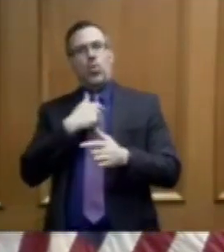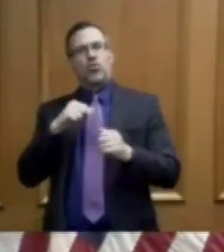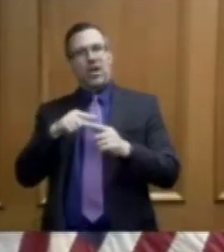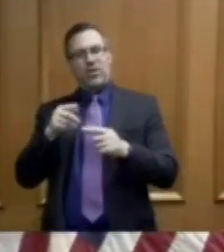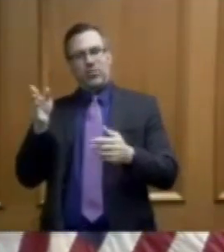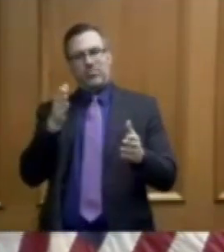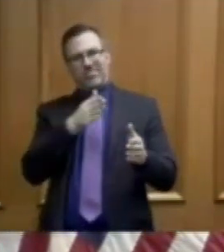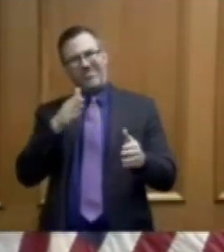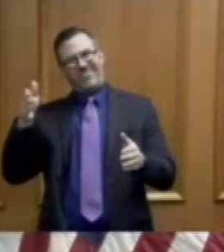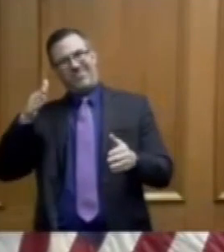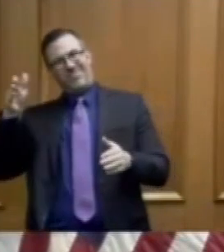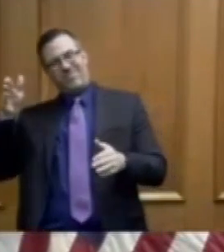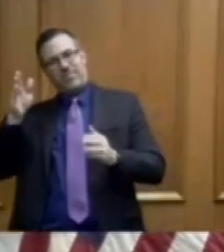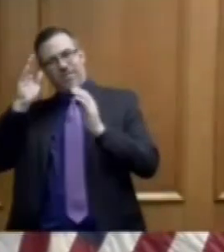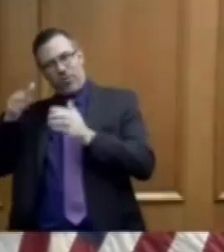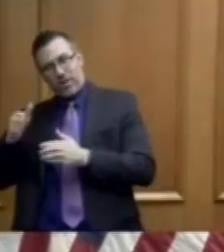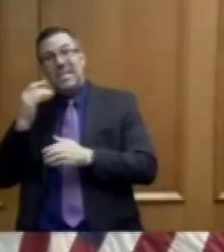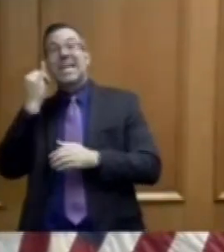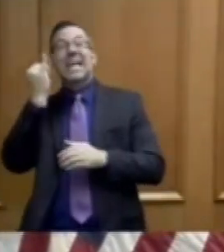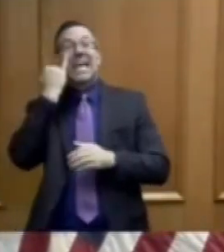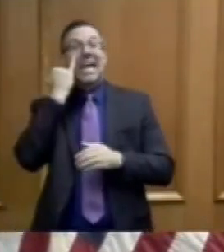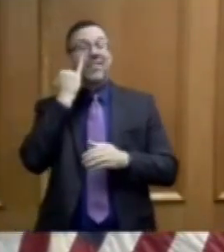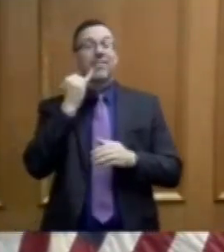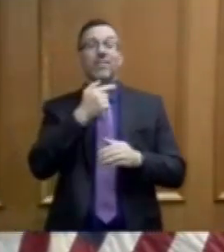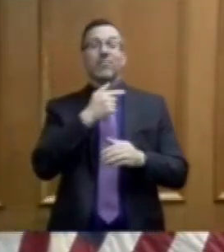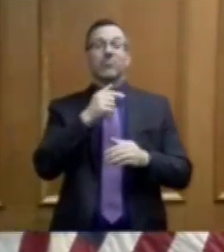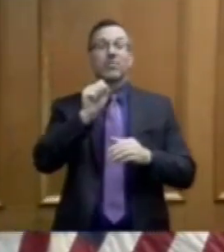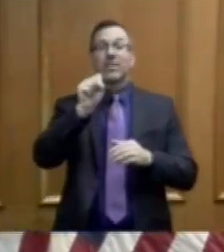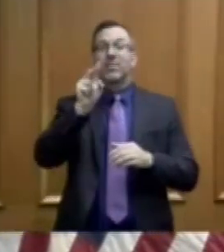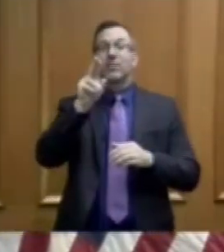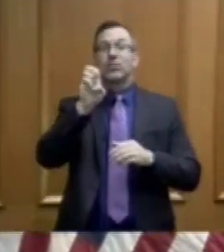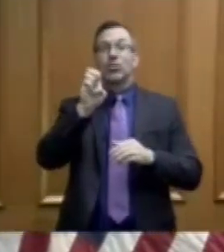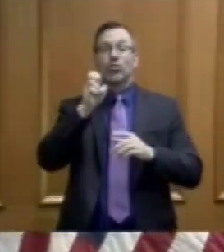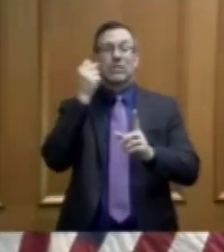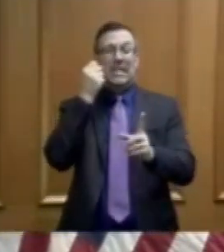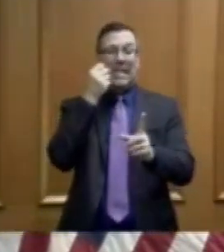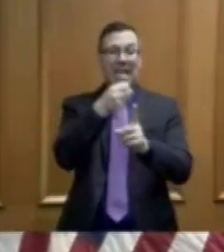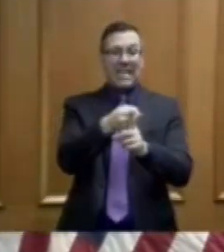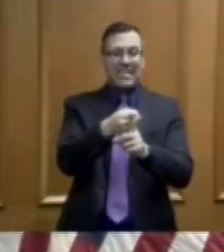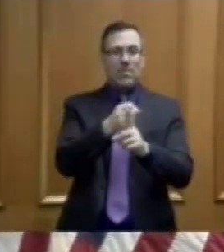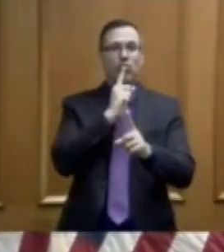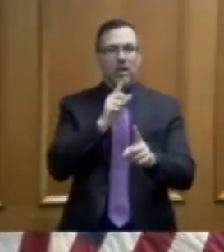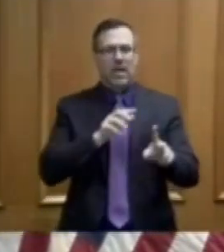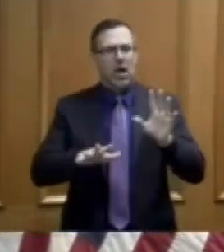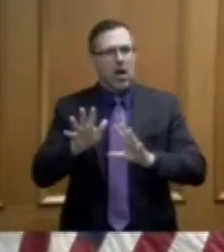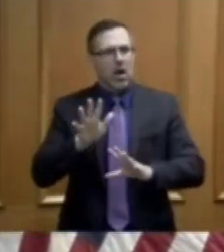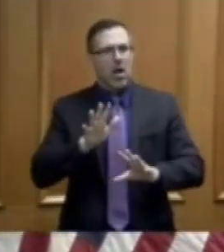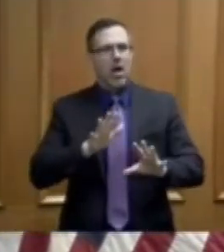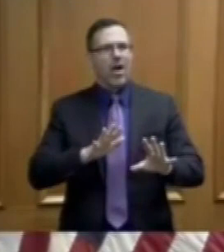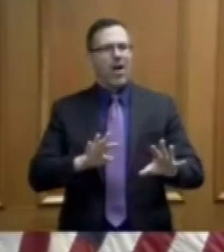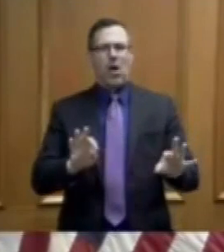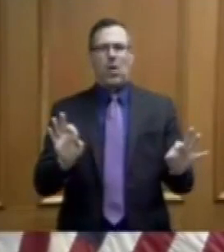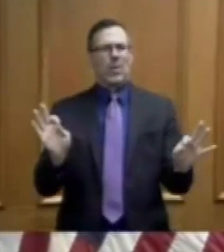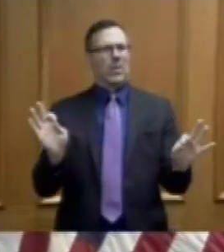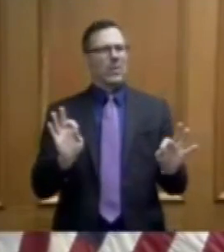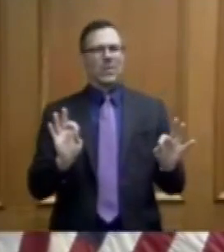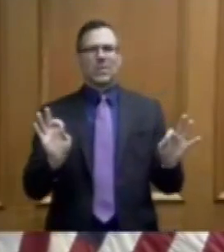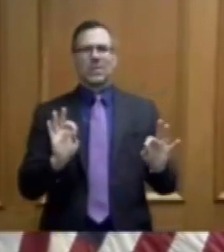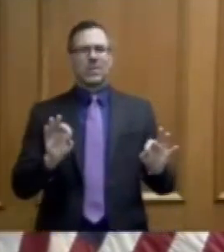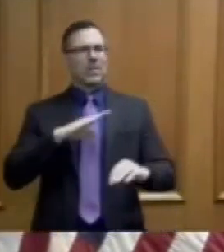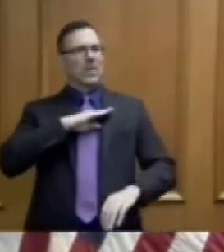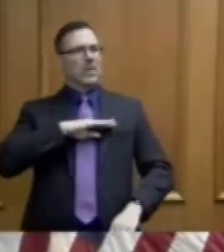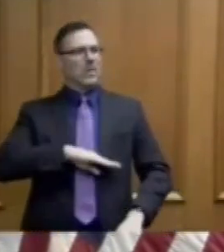place, that will be great, and that is our hope. Same with every other piece of equipment that we're trying to procure